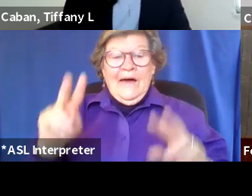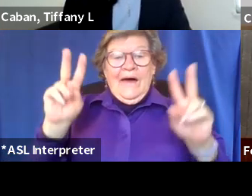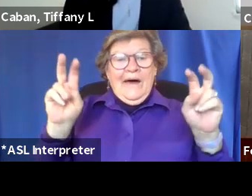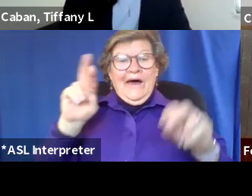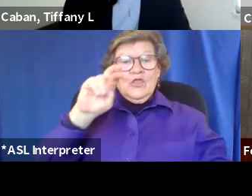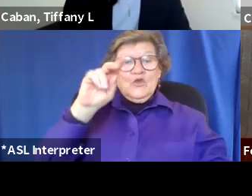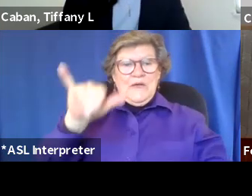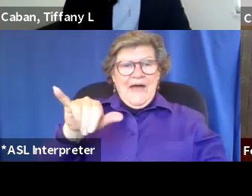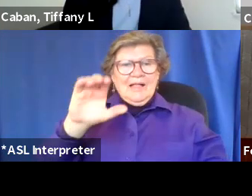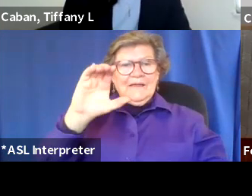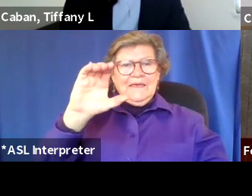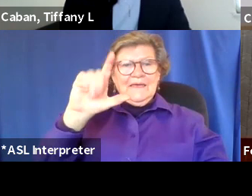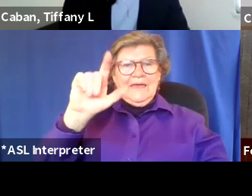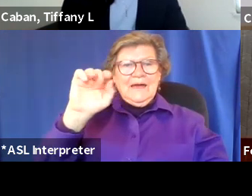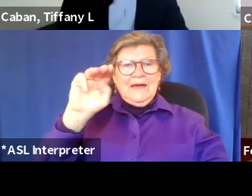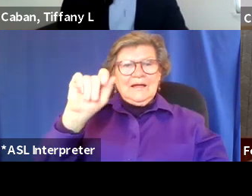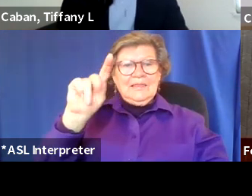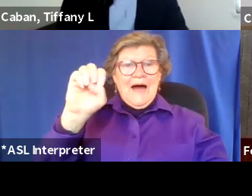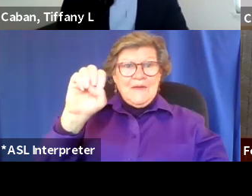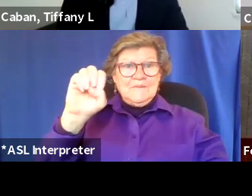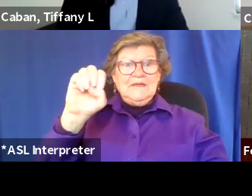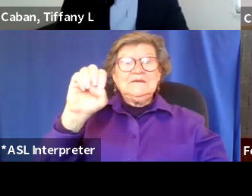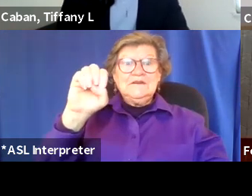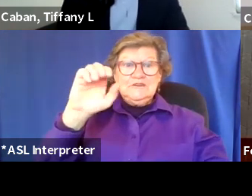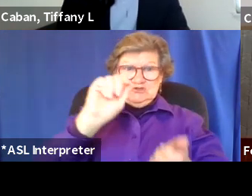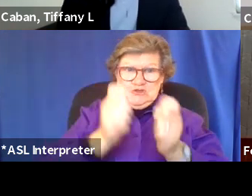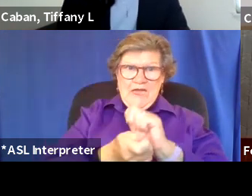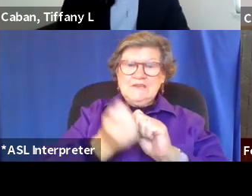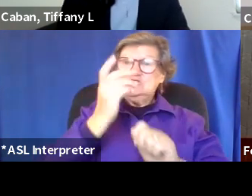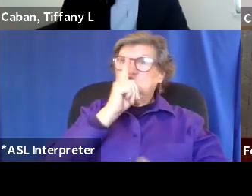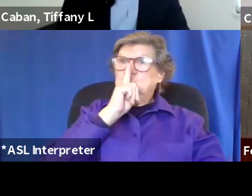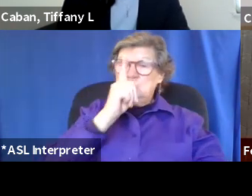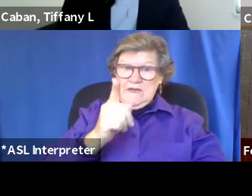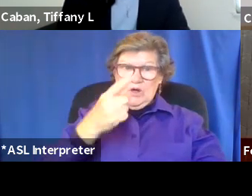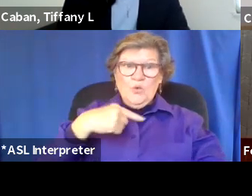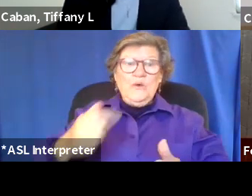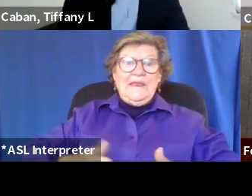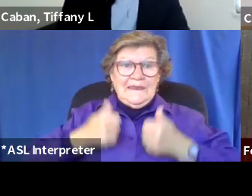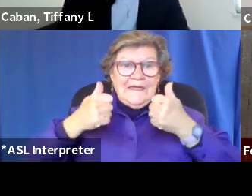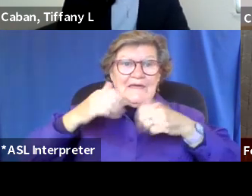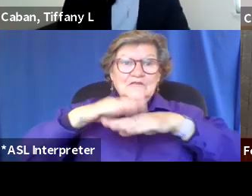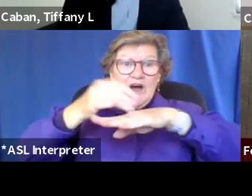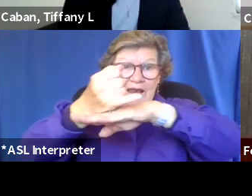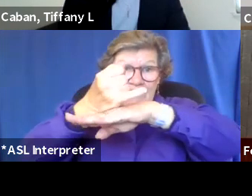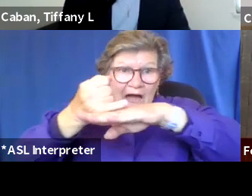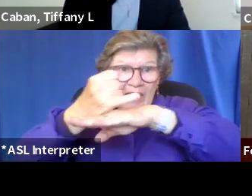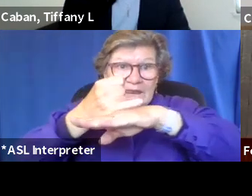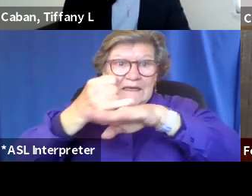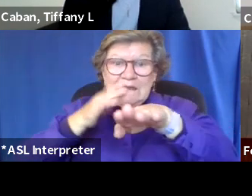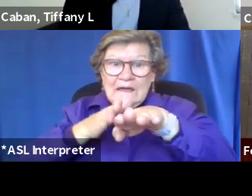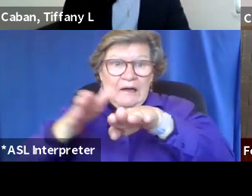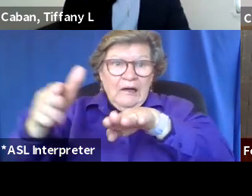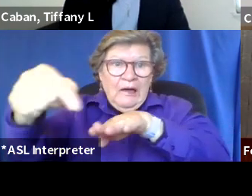is climate change is real. It's here. The effects are impacting us. We live on an island. We're surrounded by water. It's a real